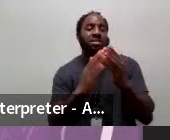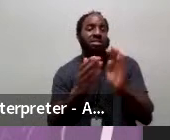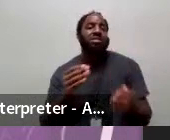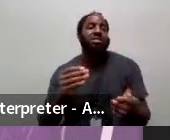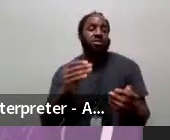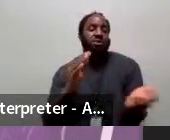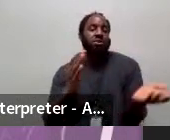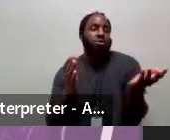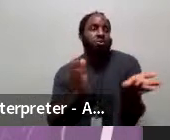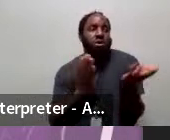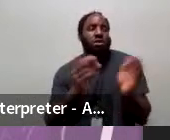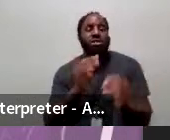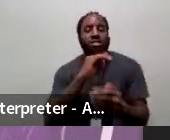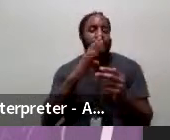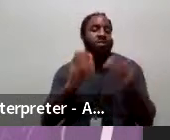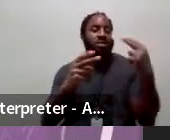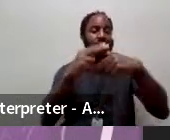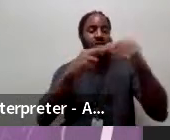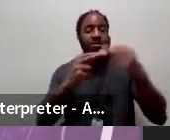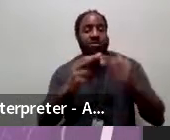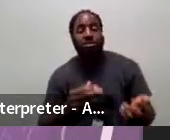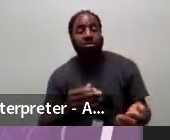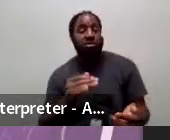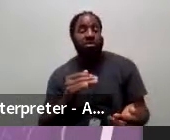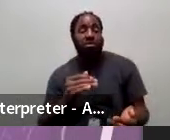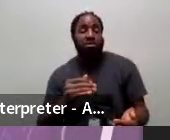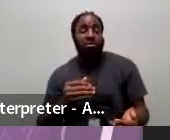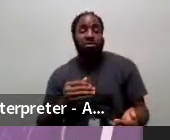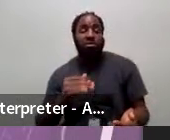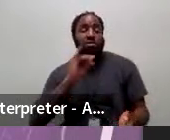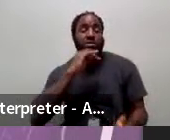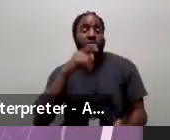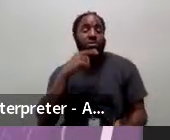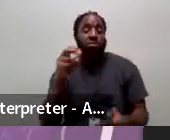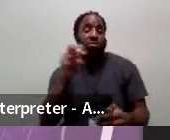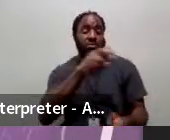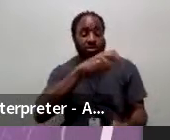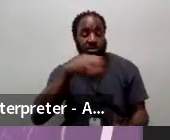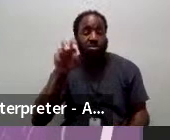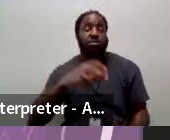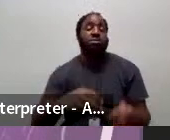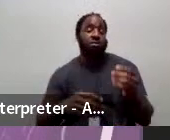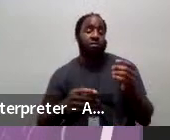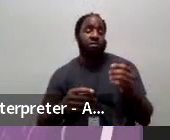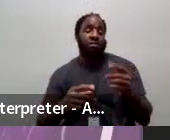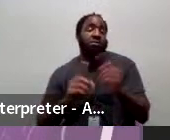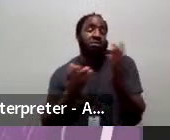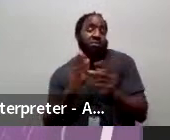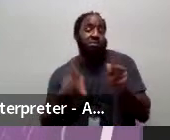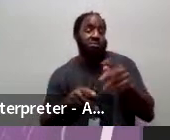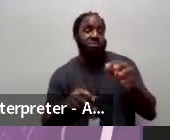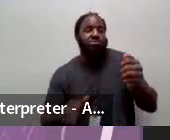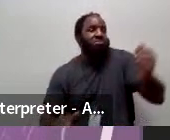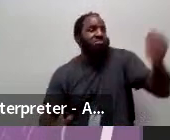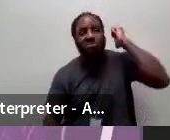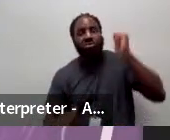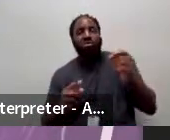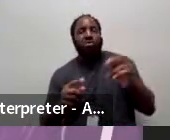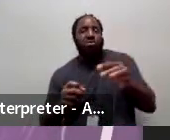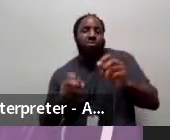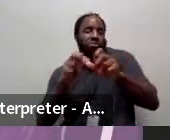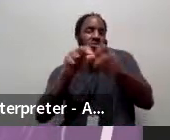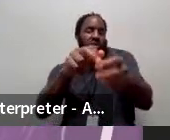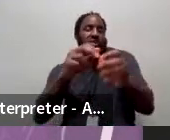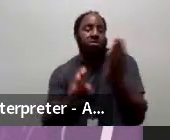if any? Because our concerns are, yes, there'll be public transit to get to the station, but some people refuse to take a bus